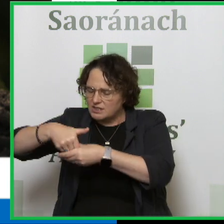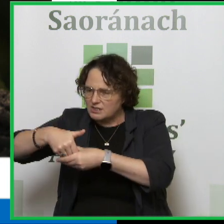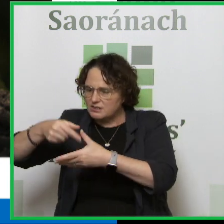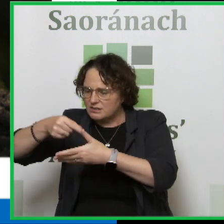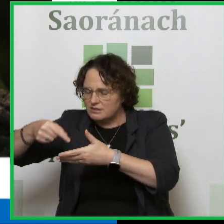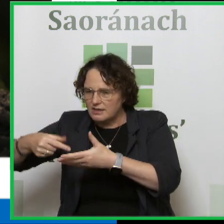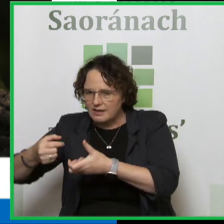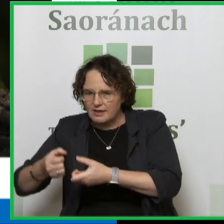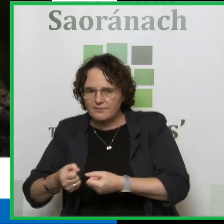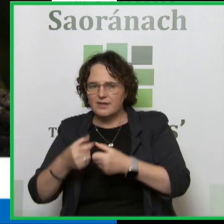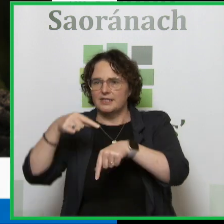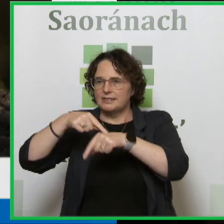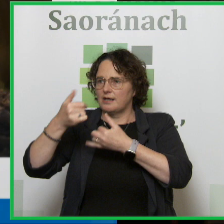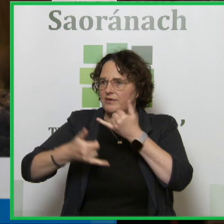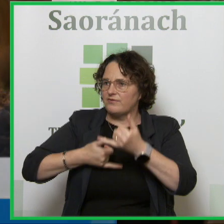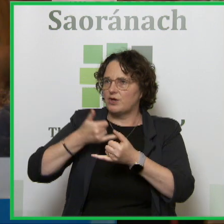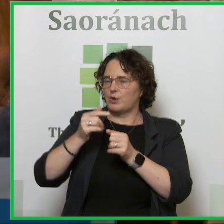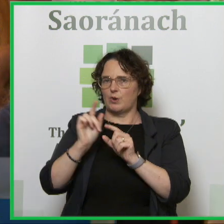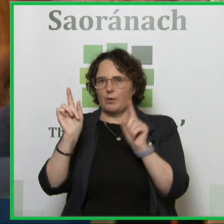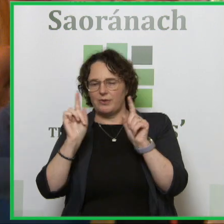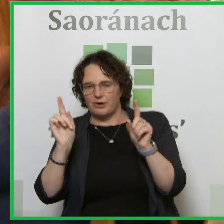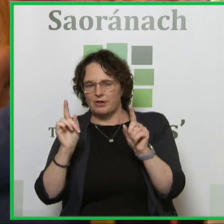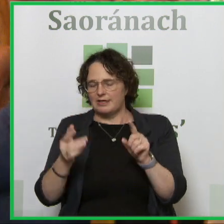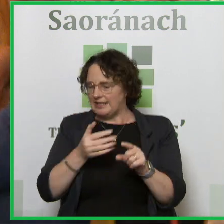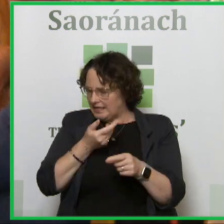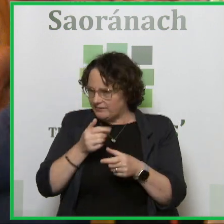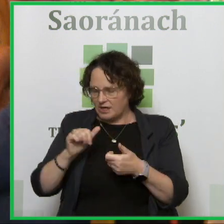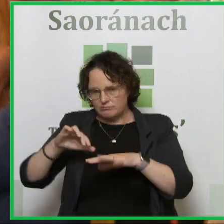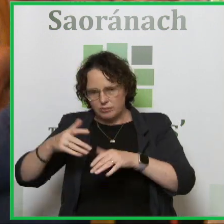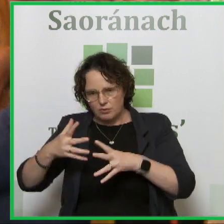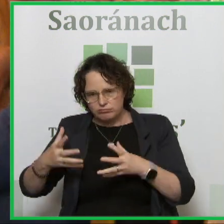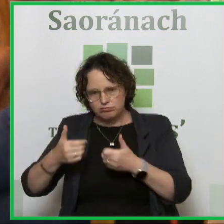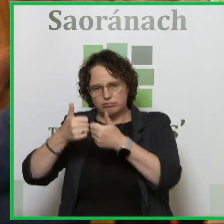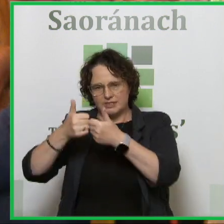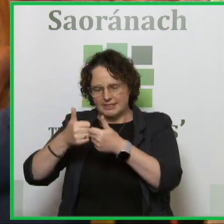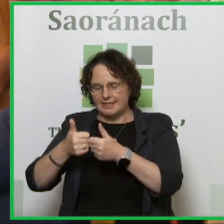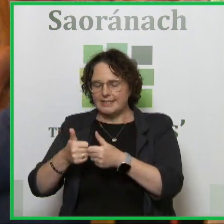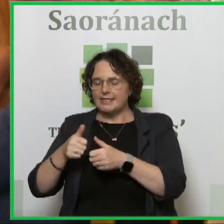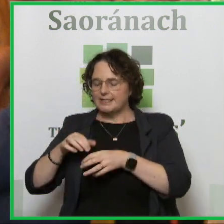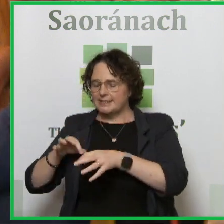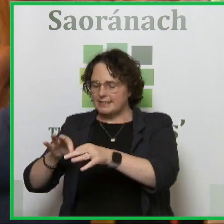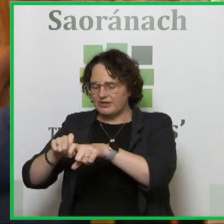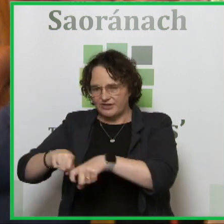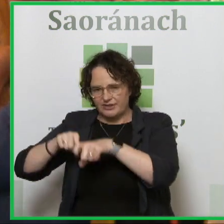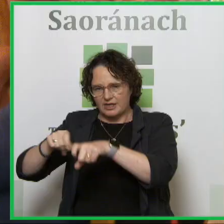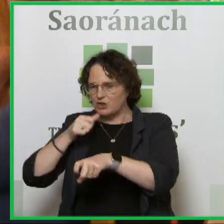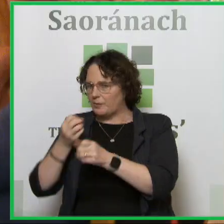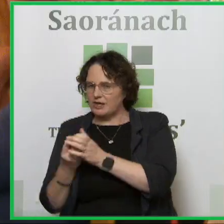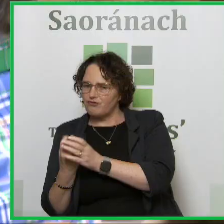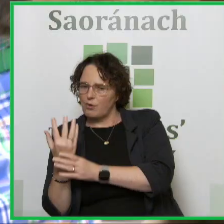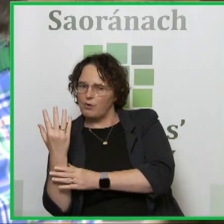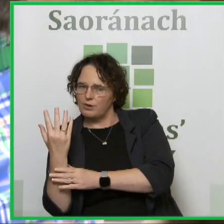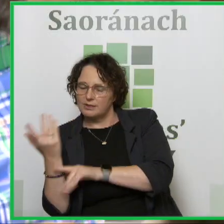the time of year, etc., or else the seed will not grow. All too often, and the evidence tells us this,